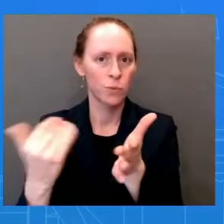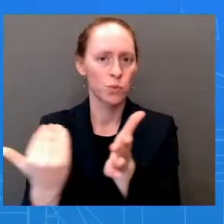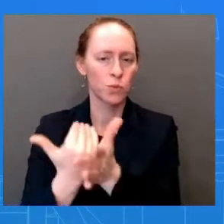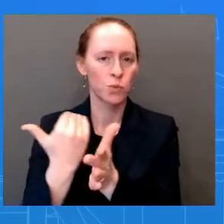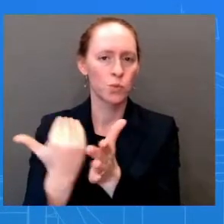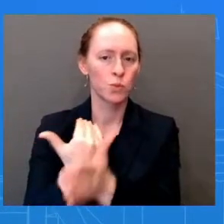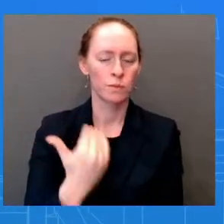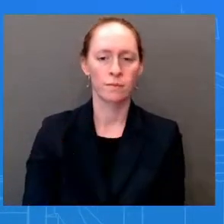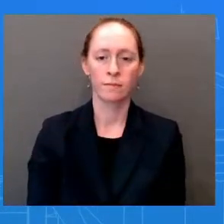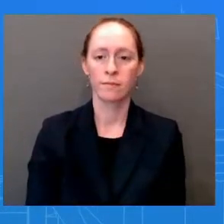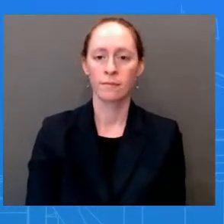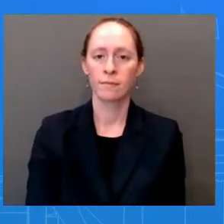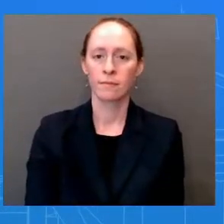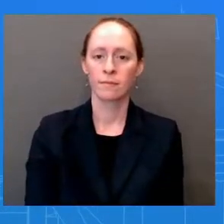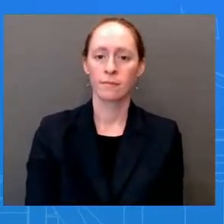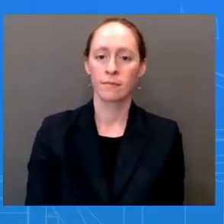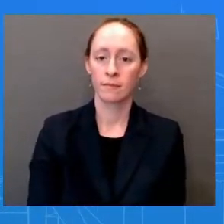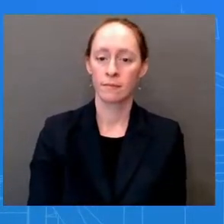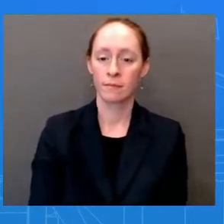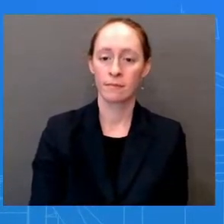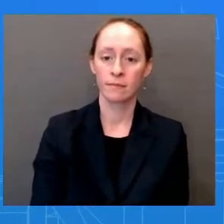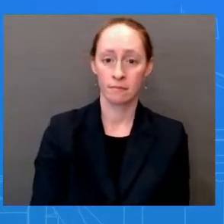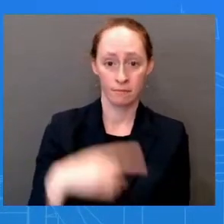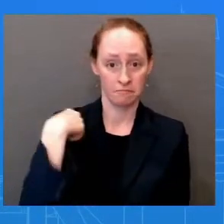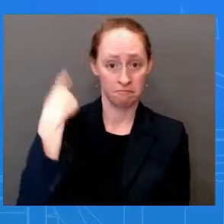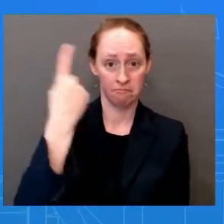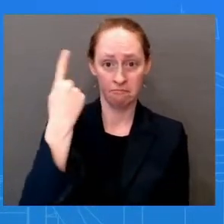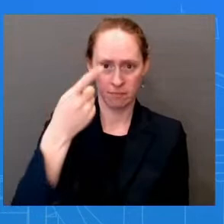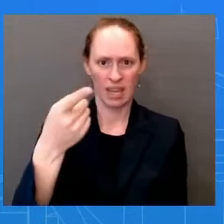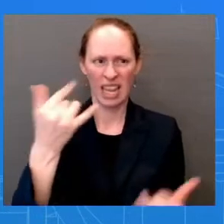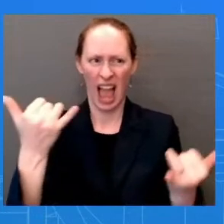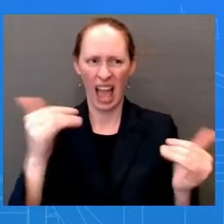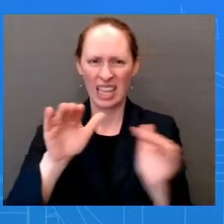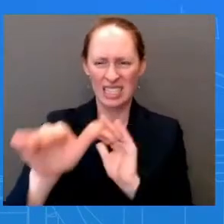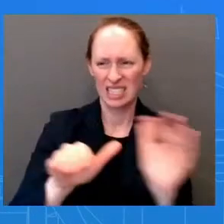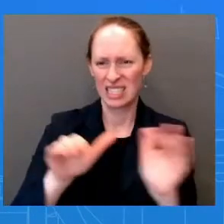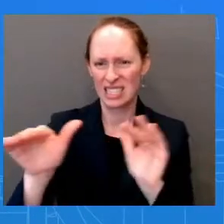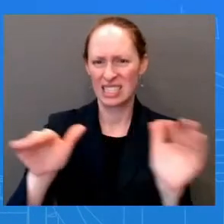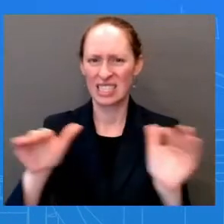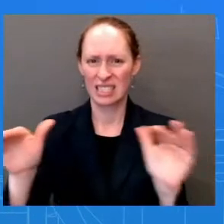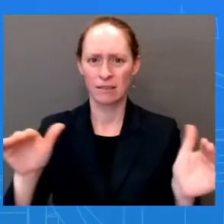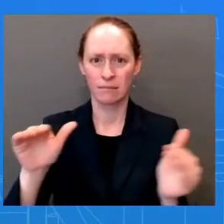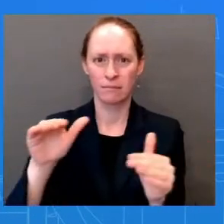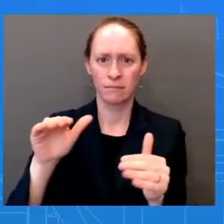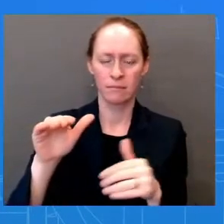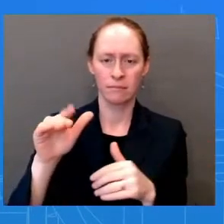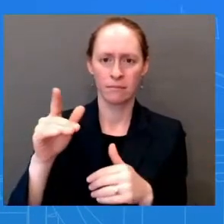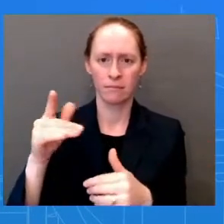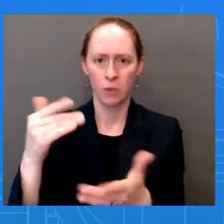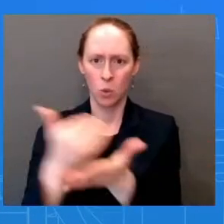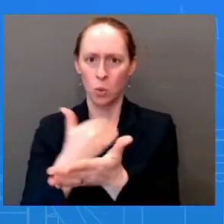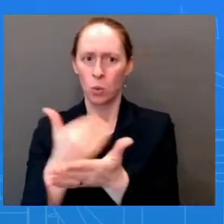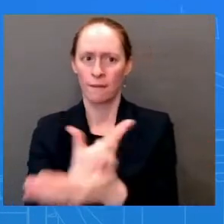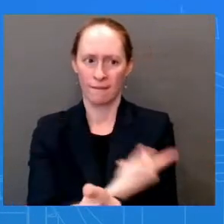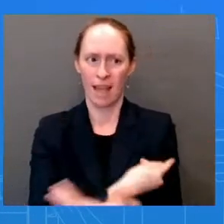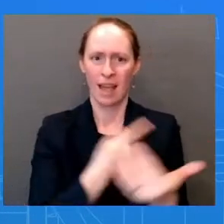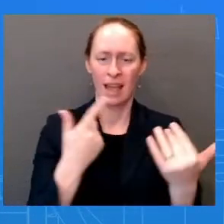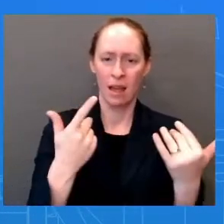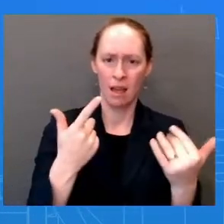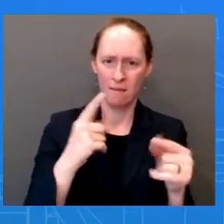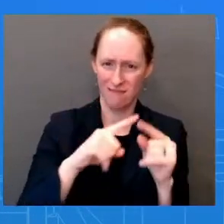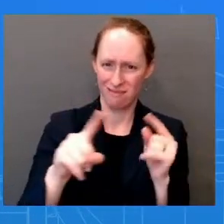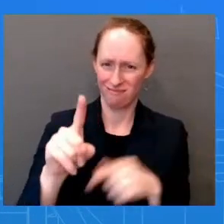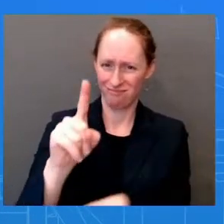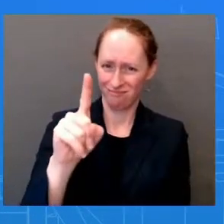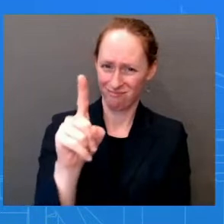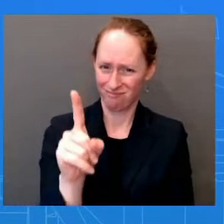should Americans expect what we've been seeing in terms of more cases, not as many hospitalizations? Just a step back, what should Americans